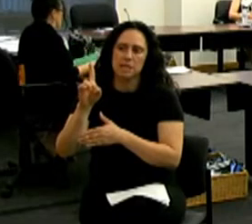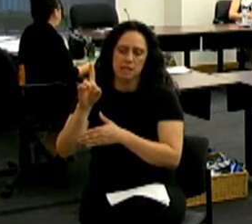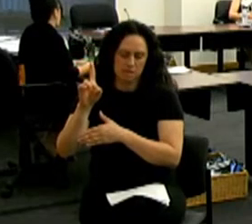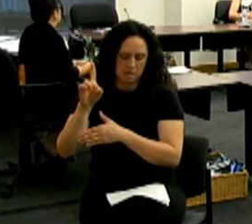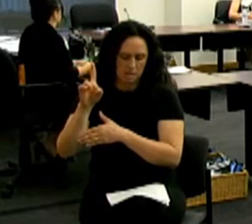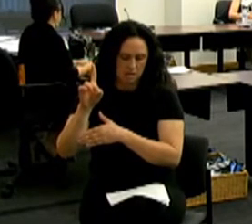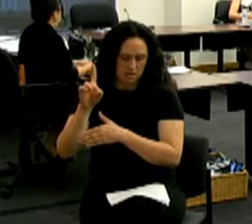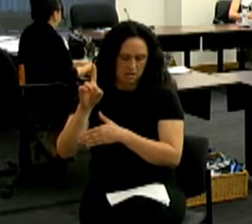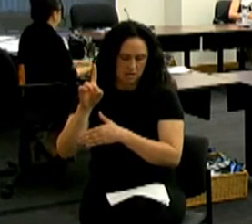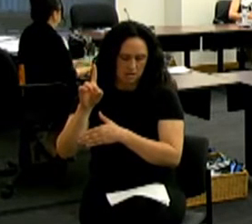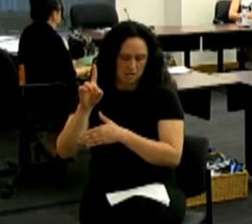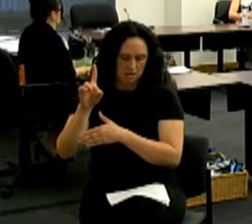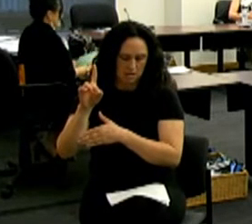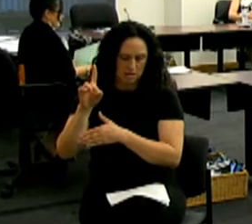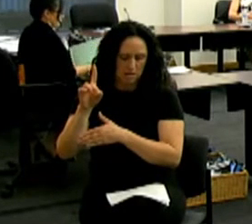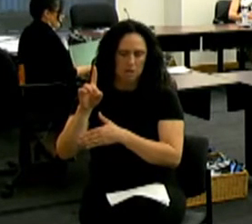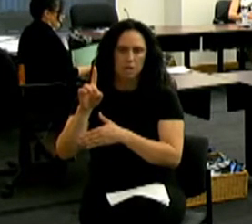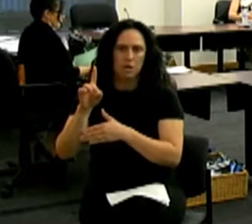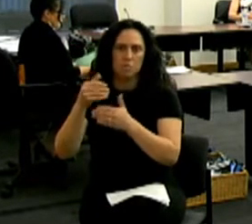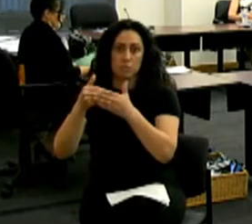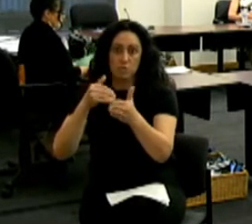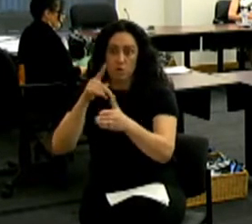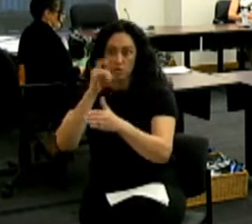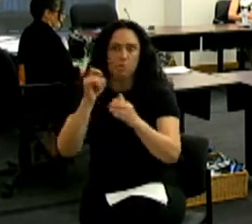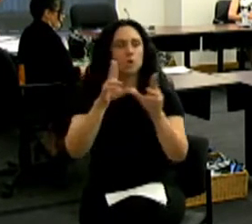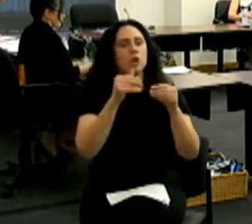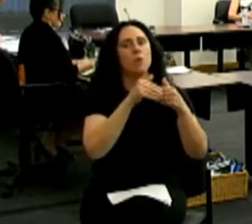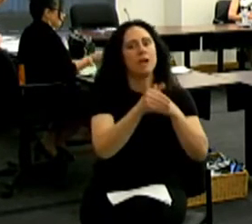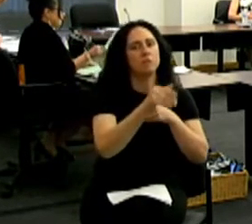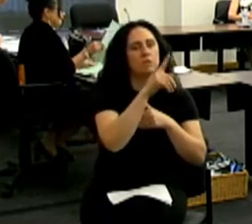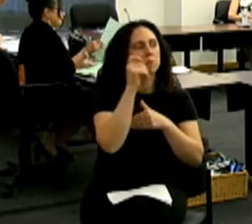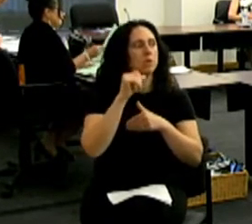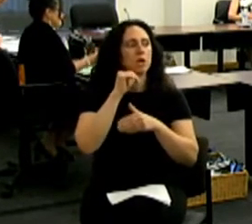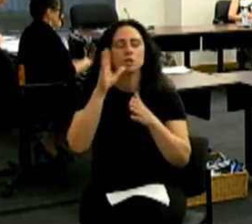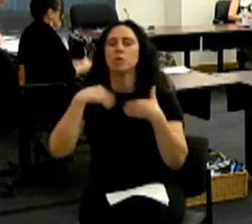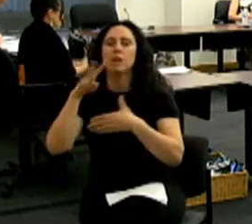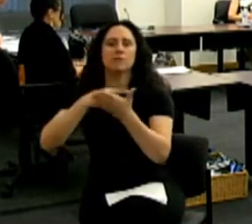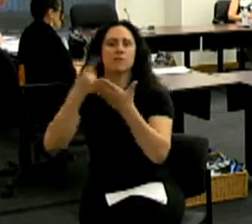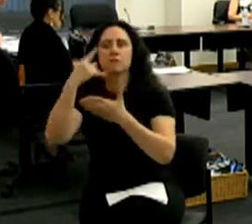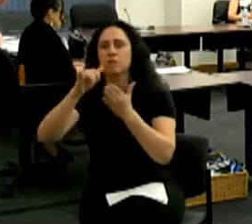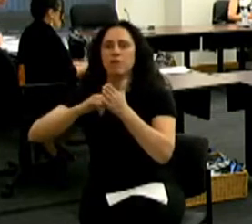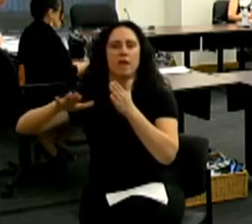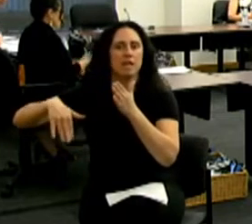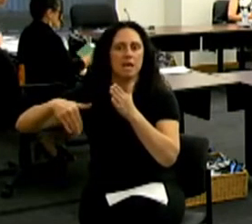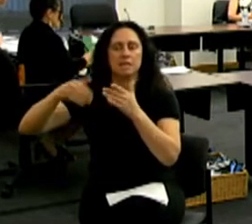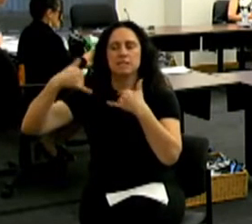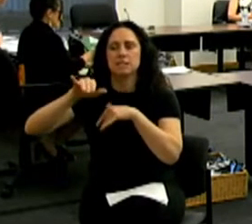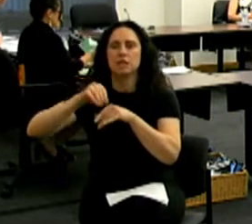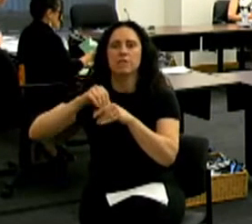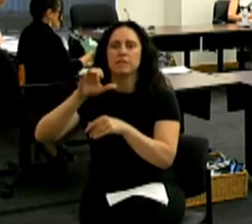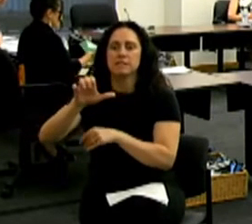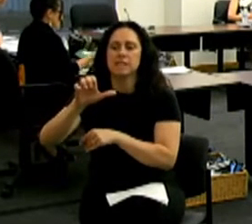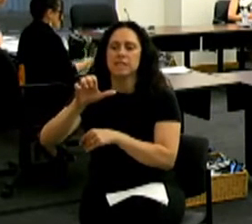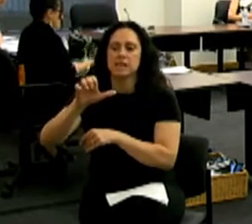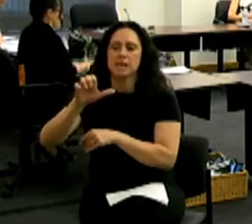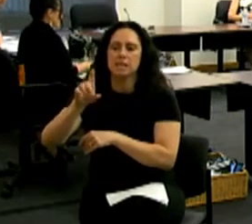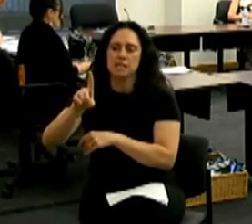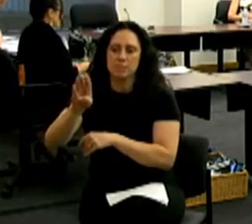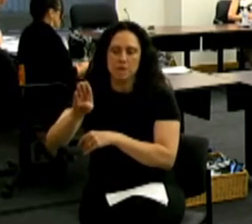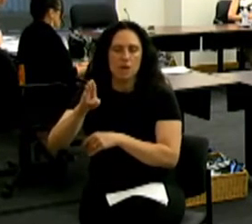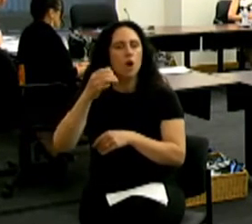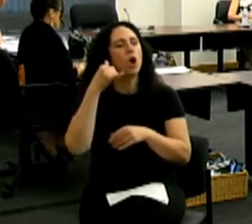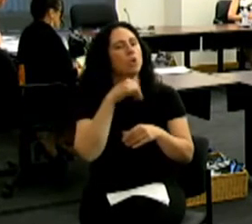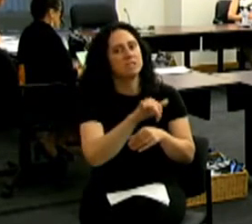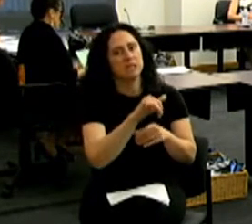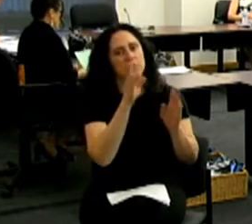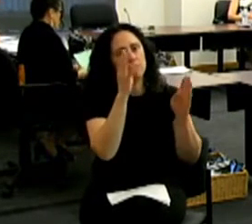summer? Before summer? No, after summer. It's after summer? Oh, that's when they're still releasing